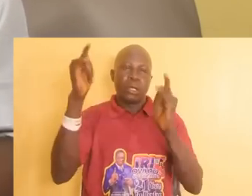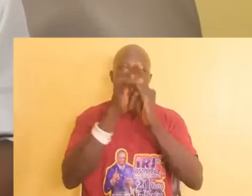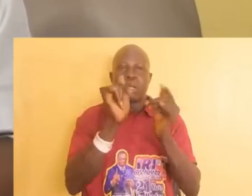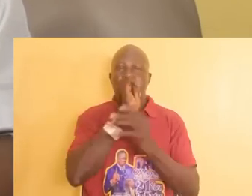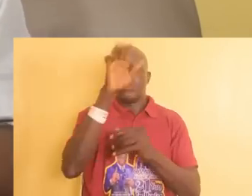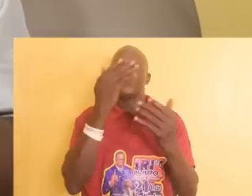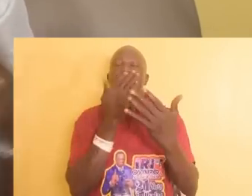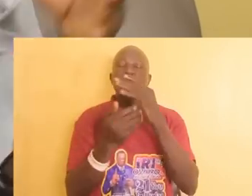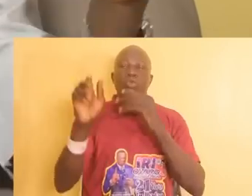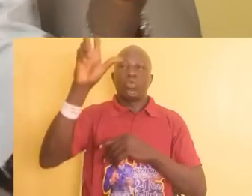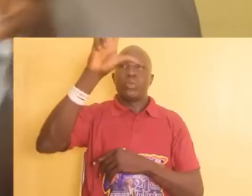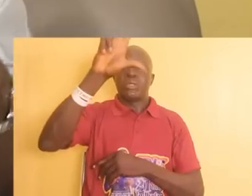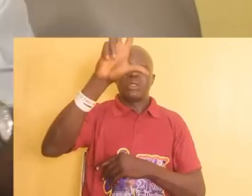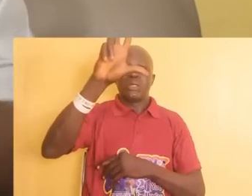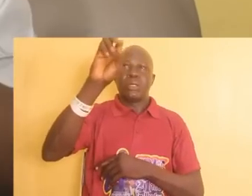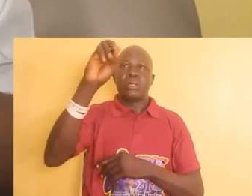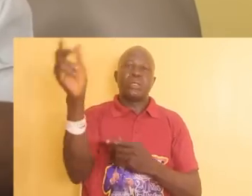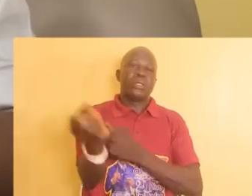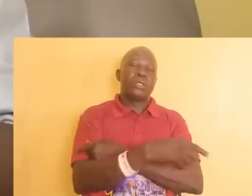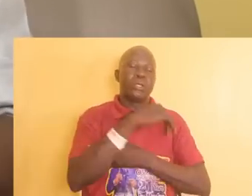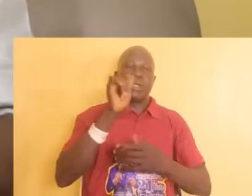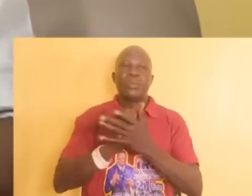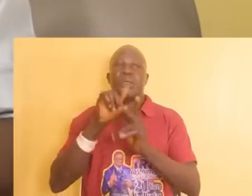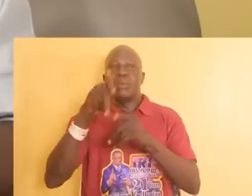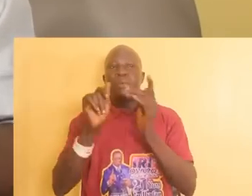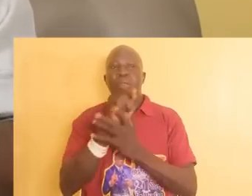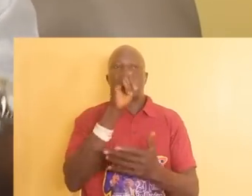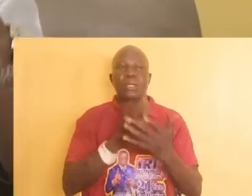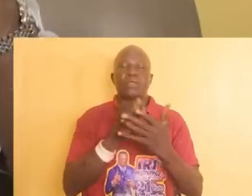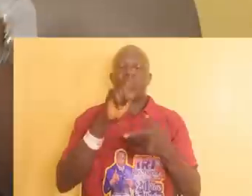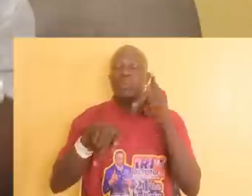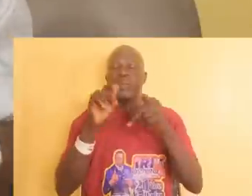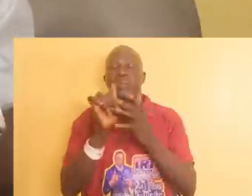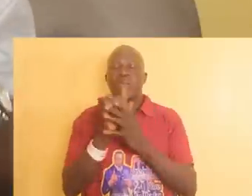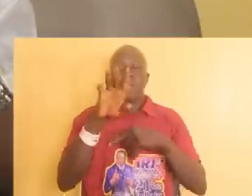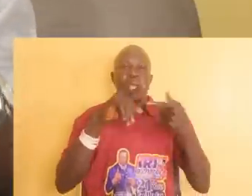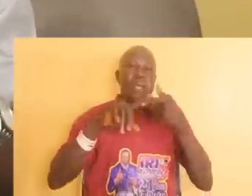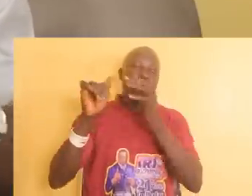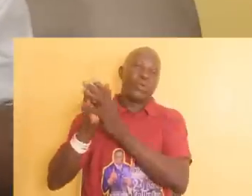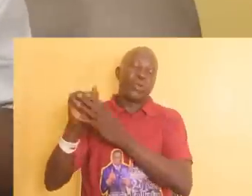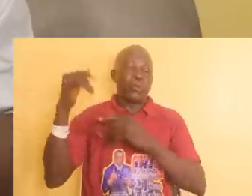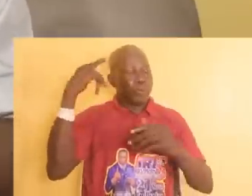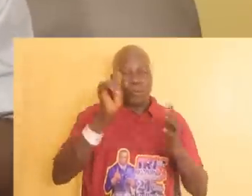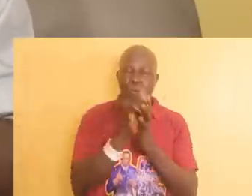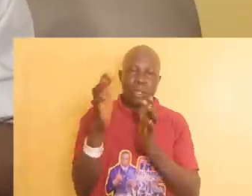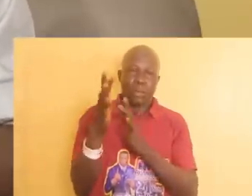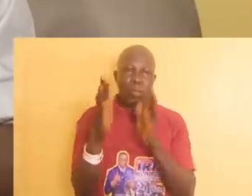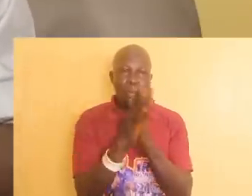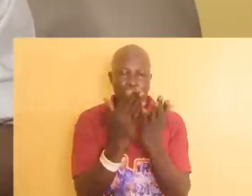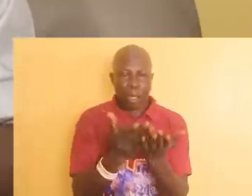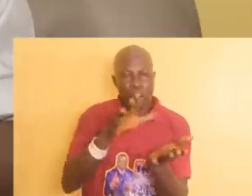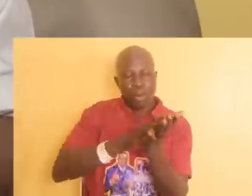Amen. Amen. The Bible school, for school, the Bible school